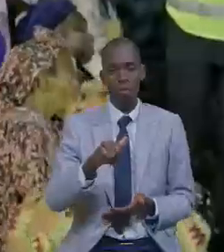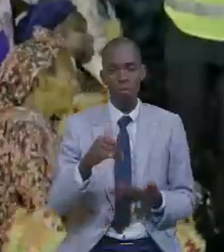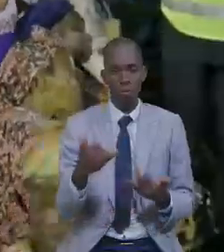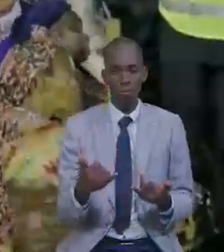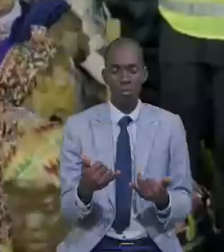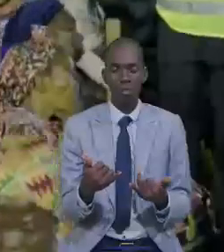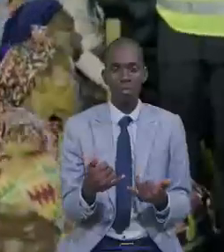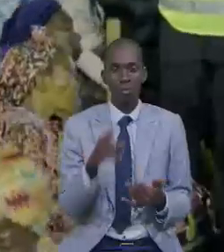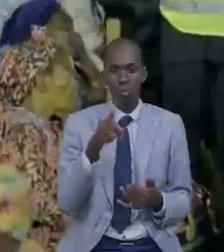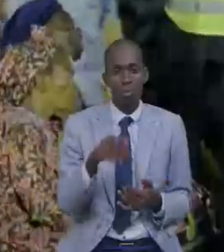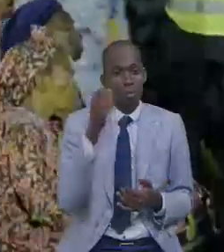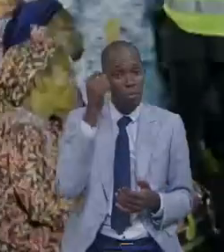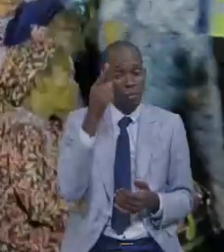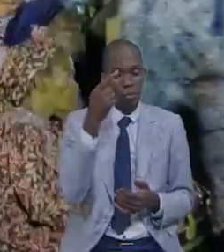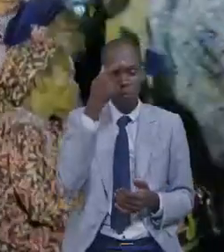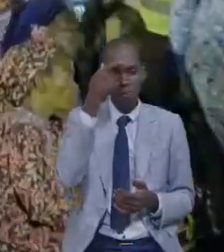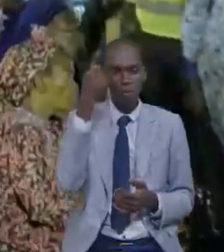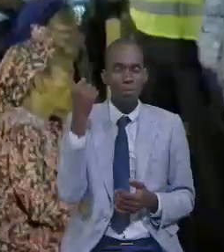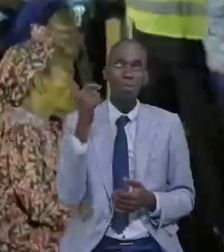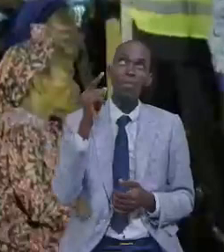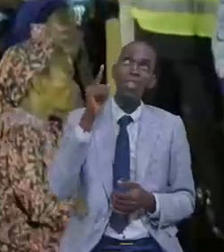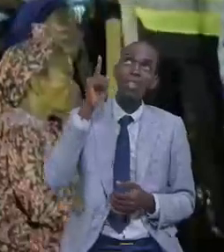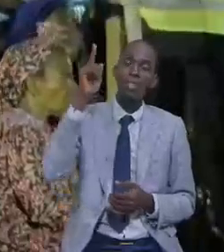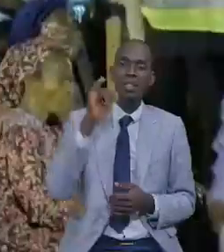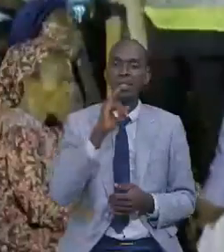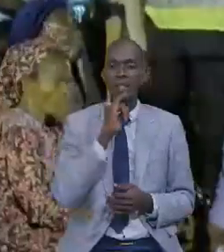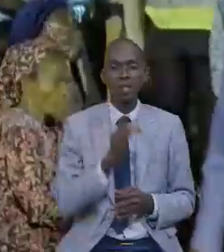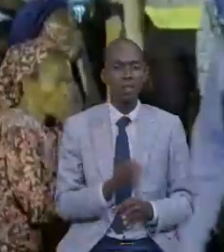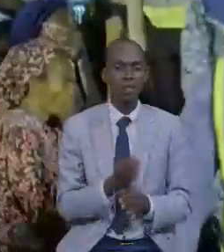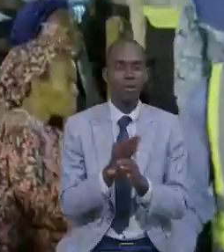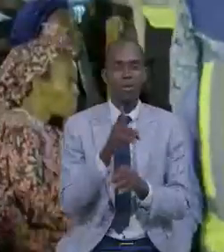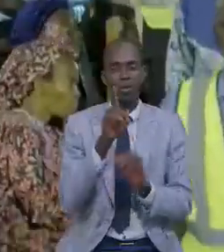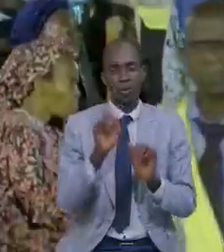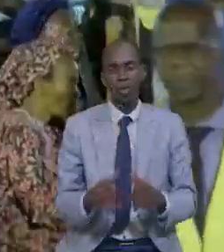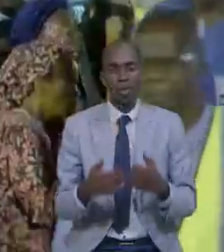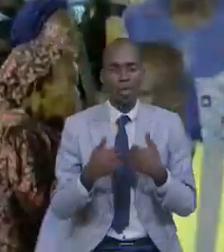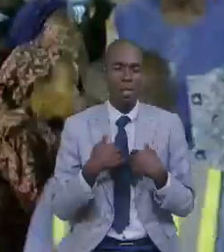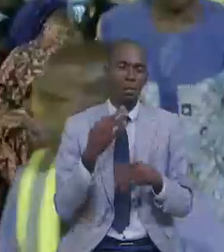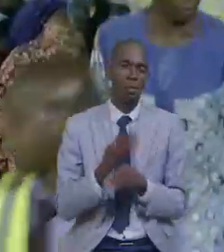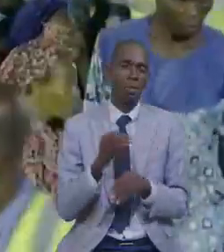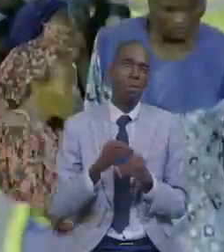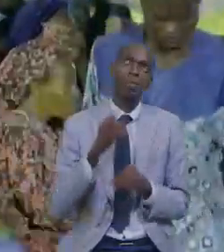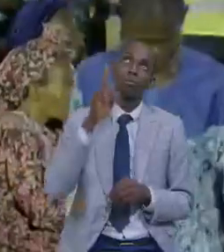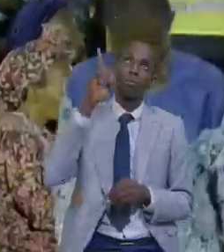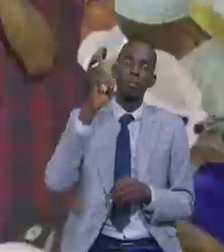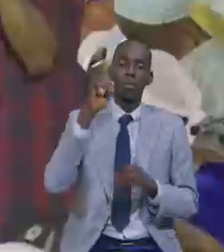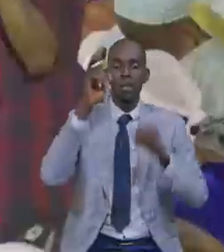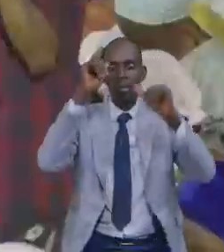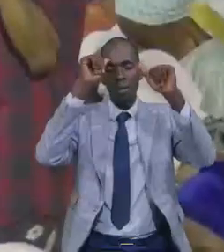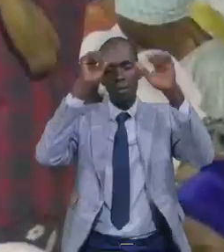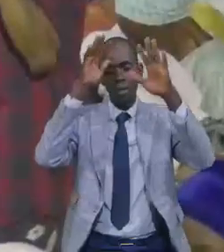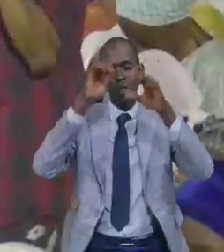Understand, because he is faithful, we can have faith in him. Father, in the mighty name